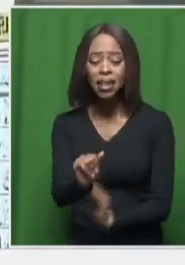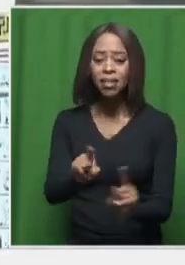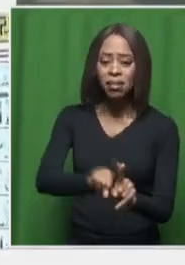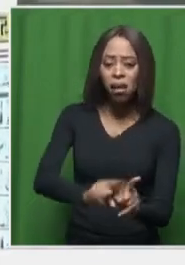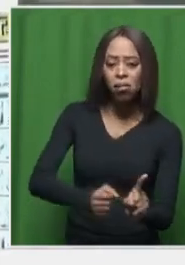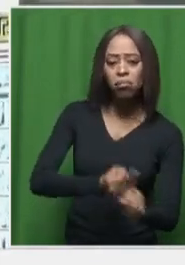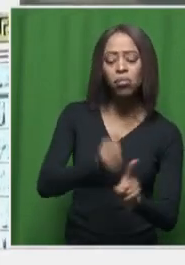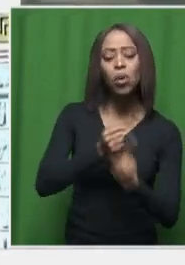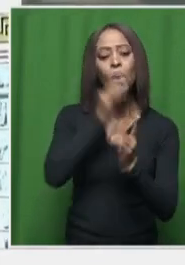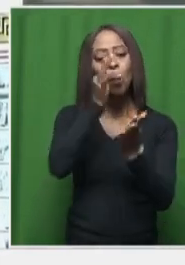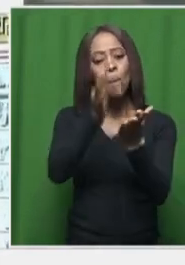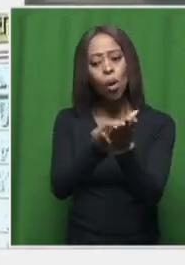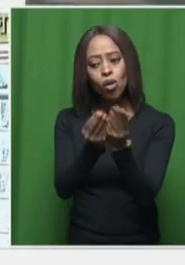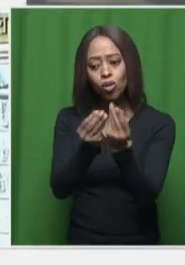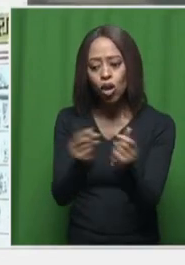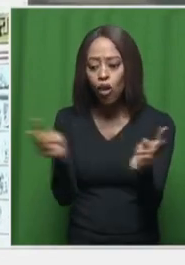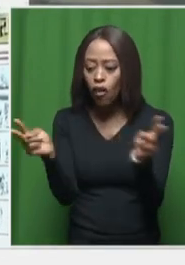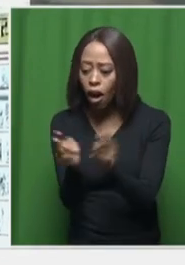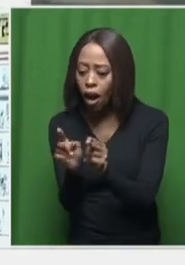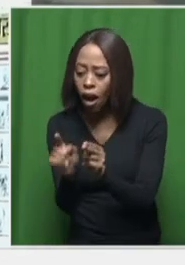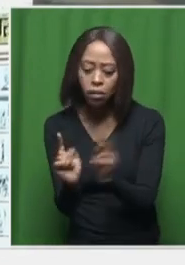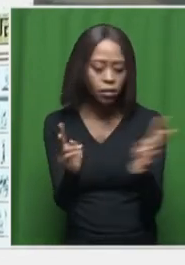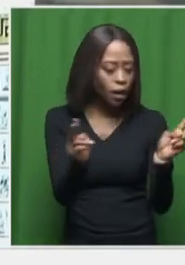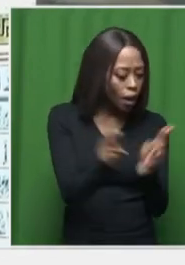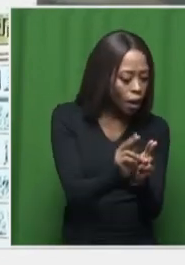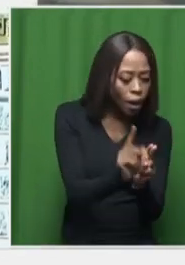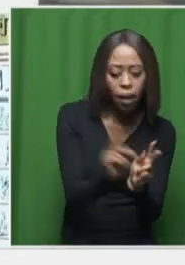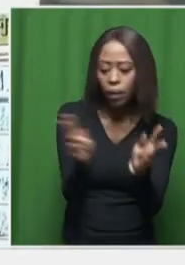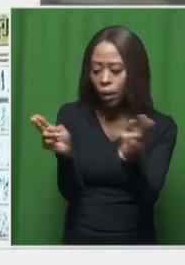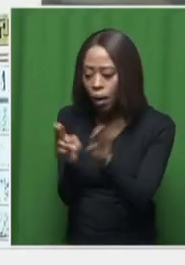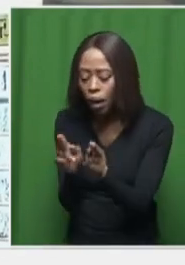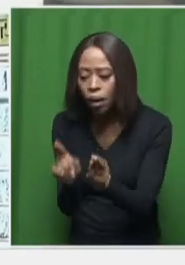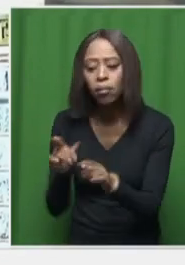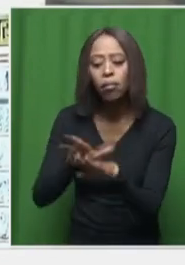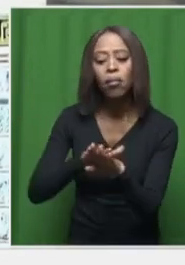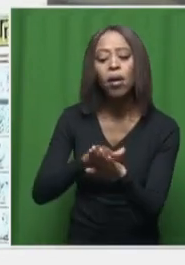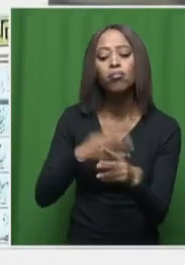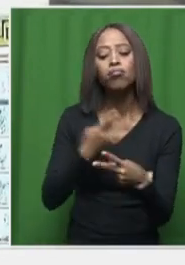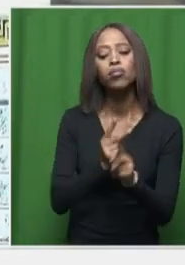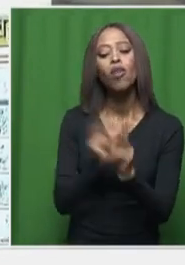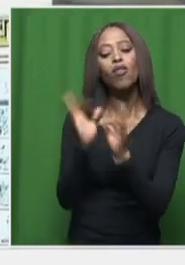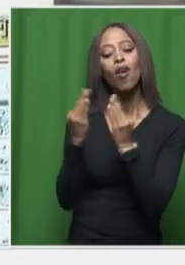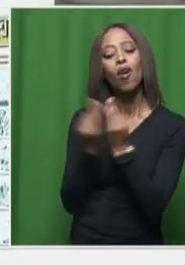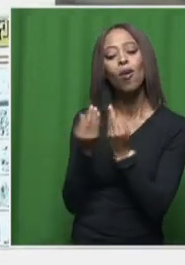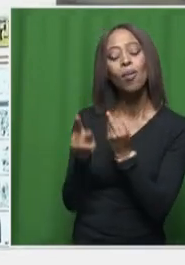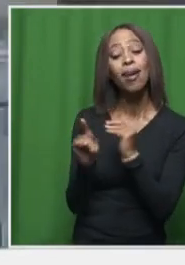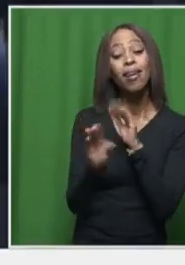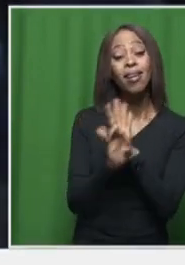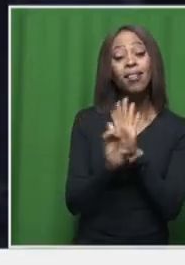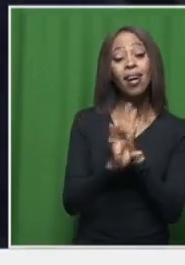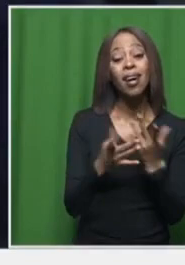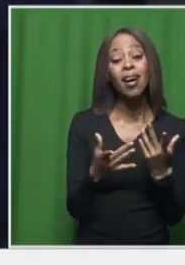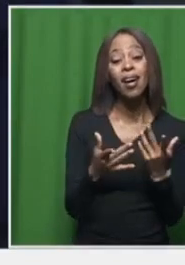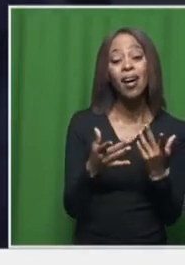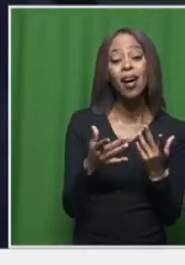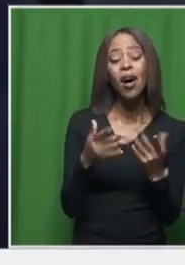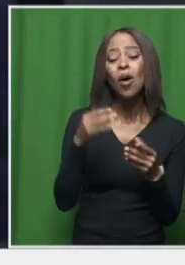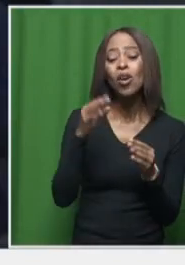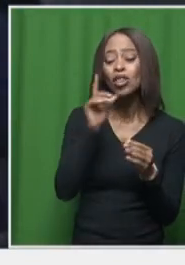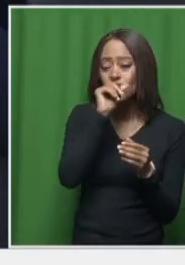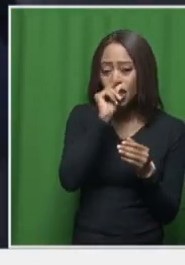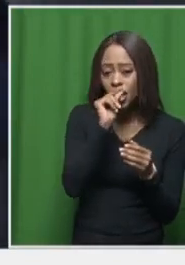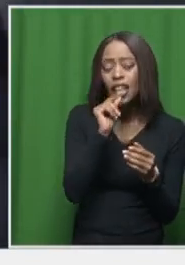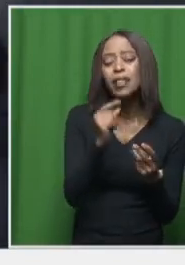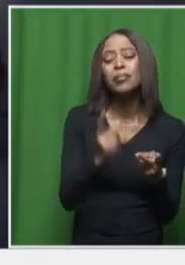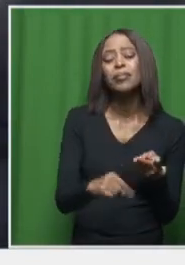putting solutions to, say, cut VAT on basic products for families, for instance, like in-bone chicken,